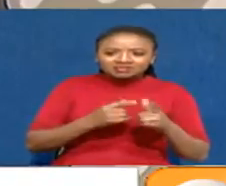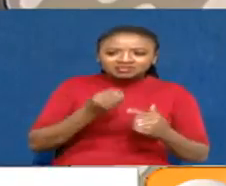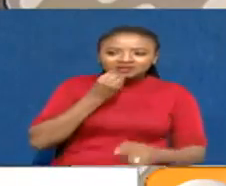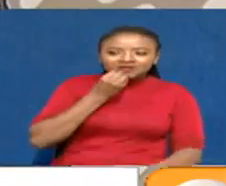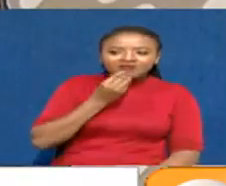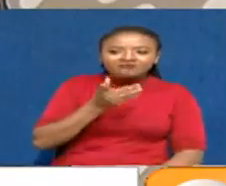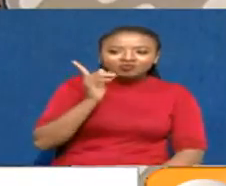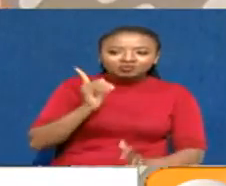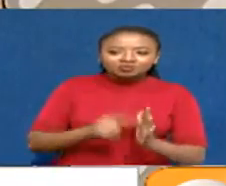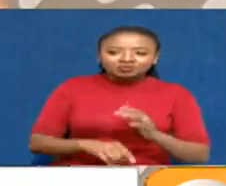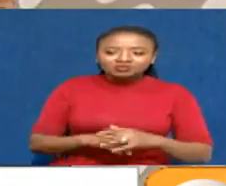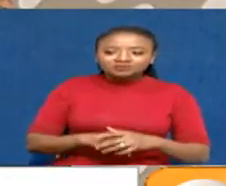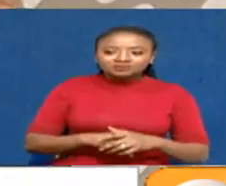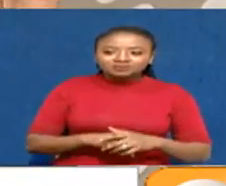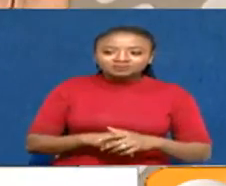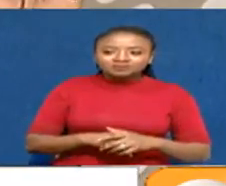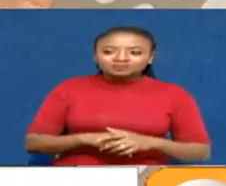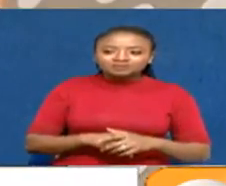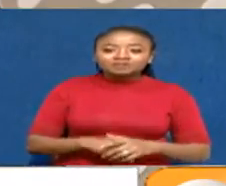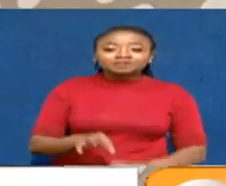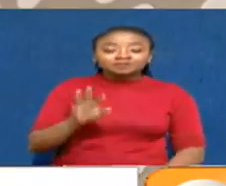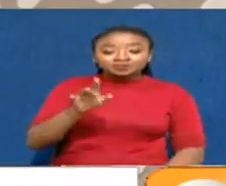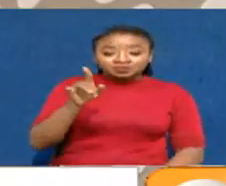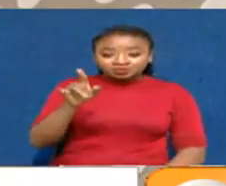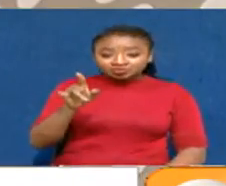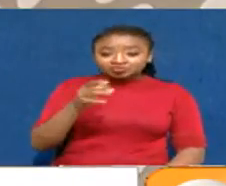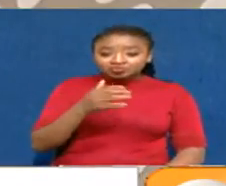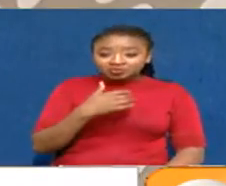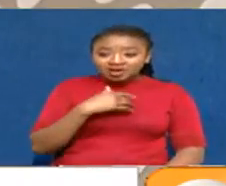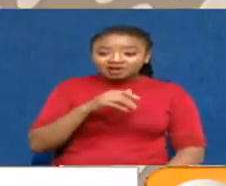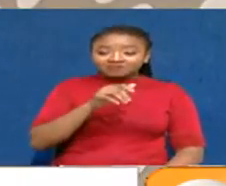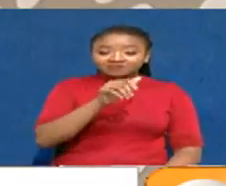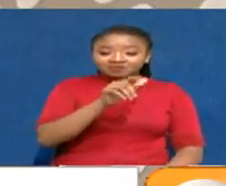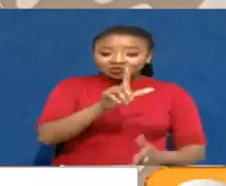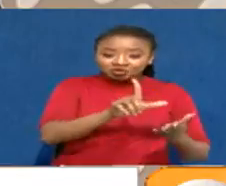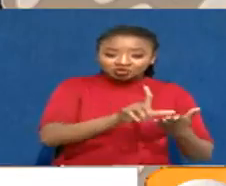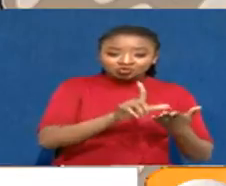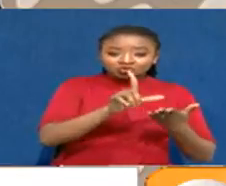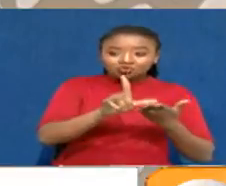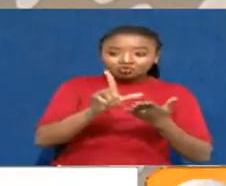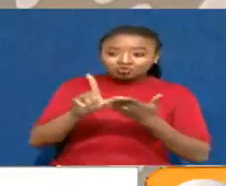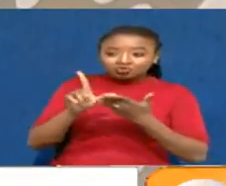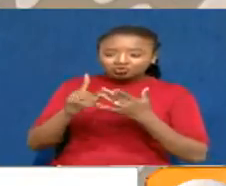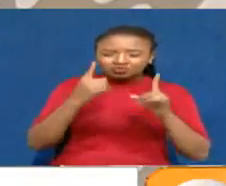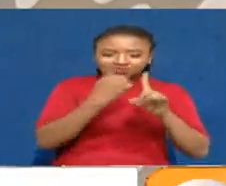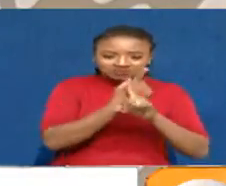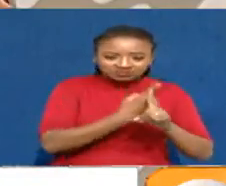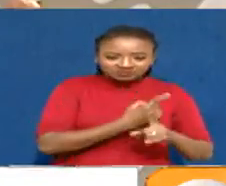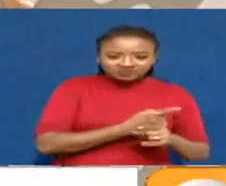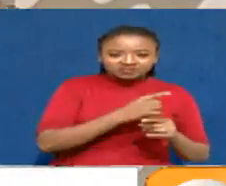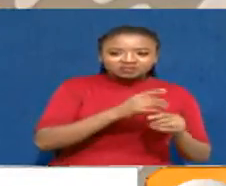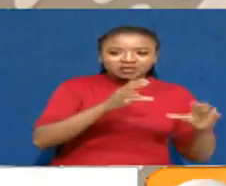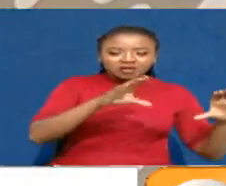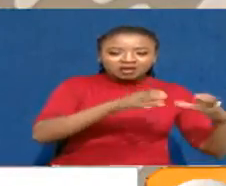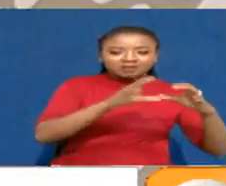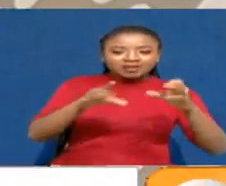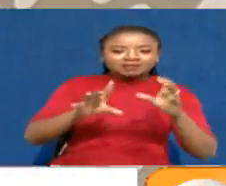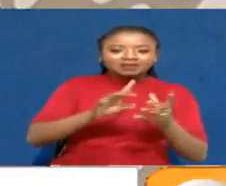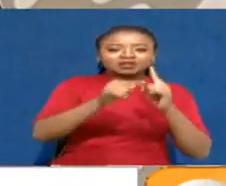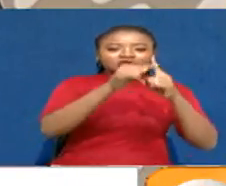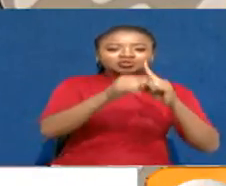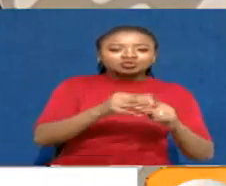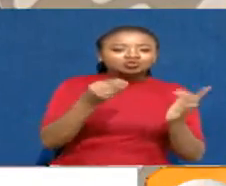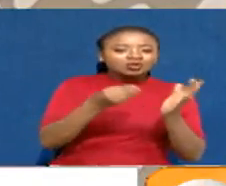told that you owe certain and certain information, certain companies, this amount of money.